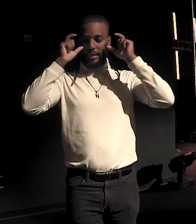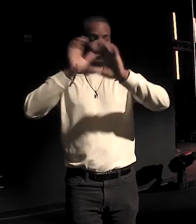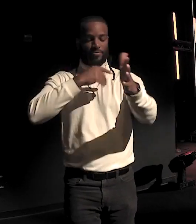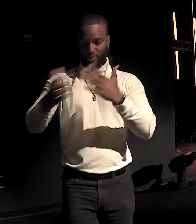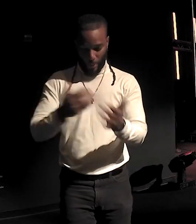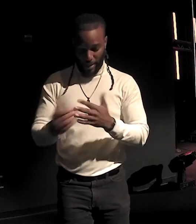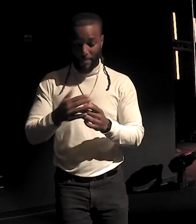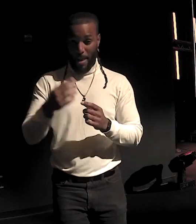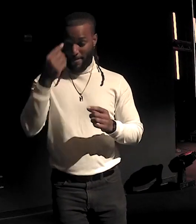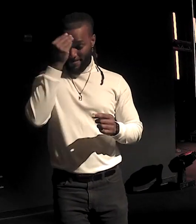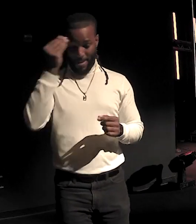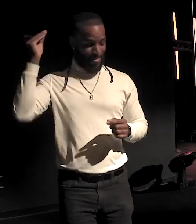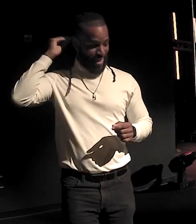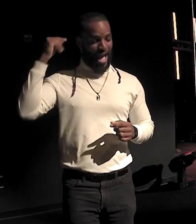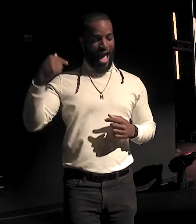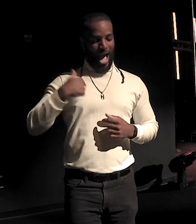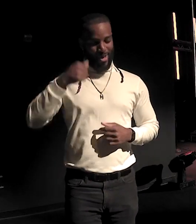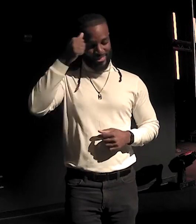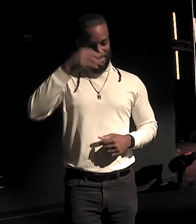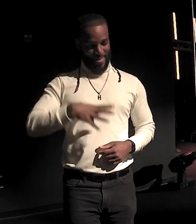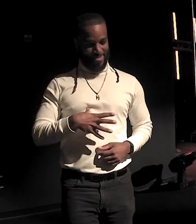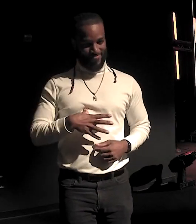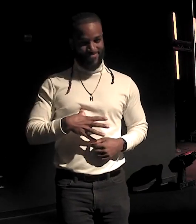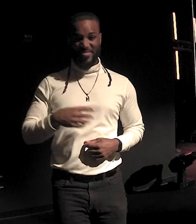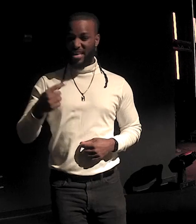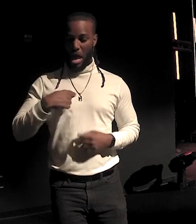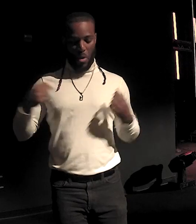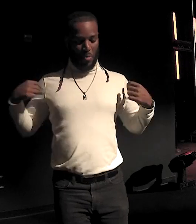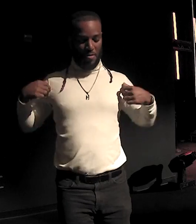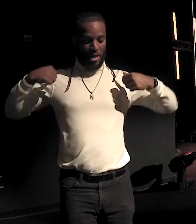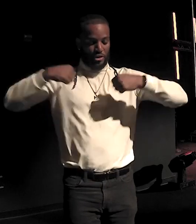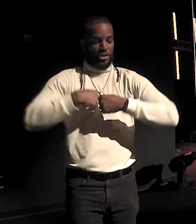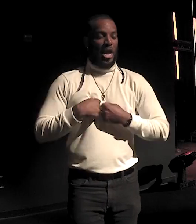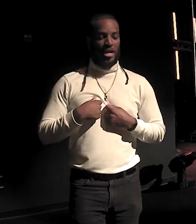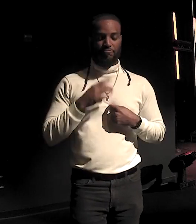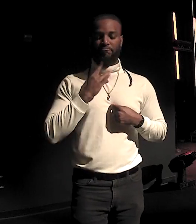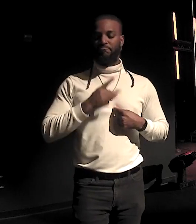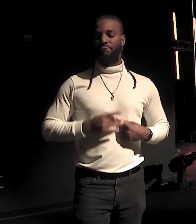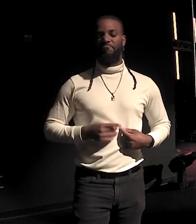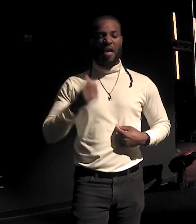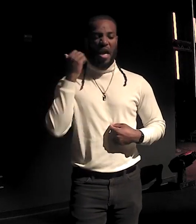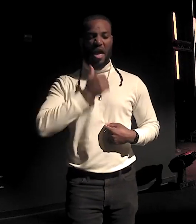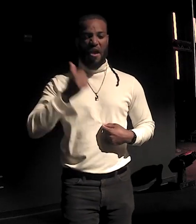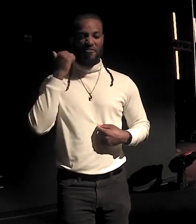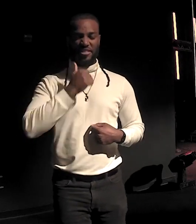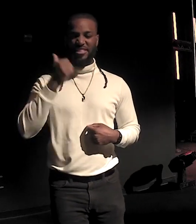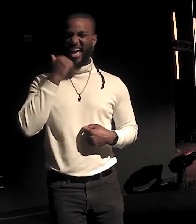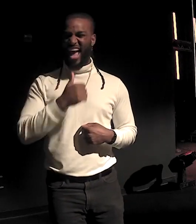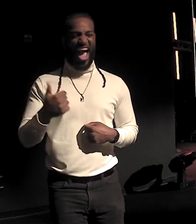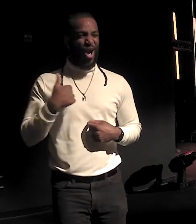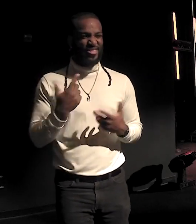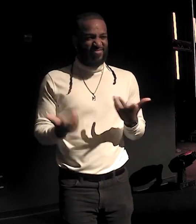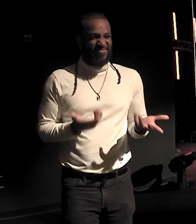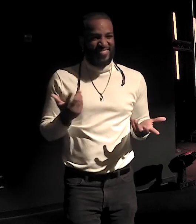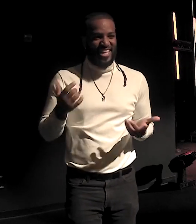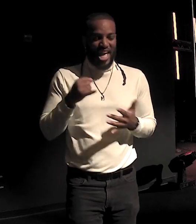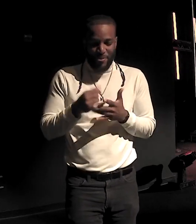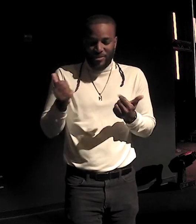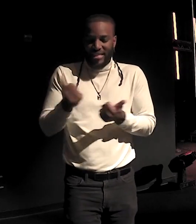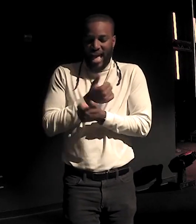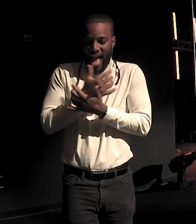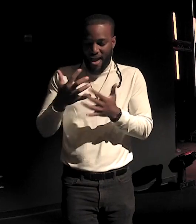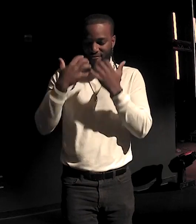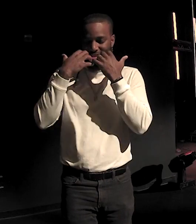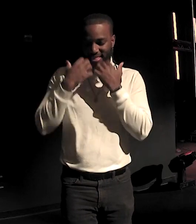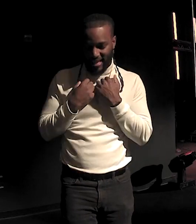mind, I was the man, all right? And I wore that starter jacket every day, and I was just, it was everything,